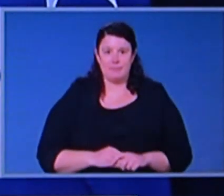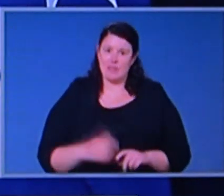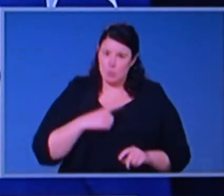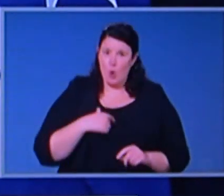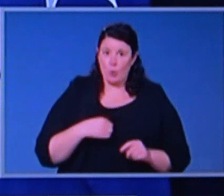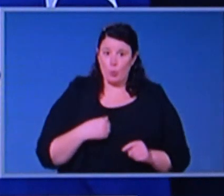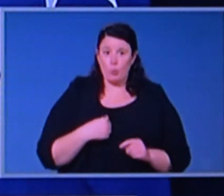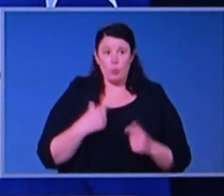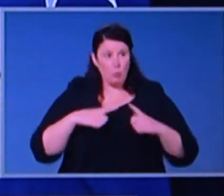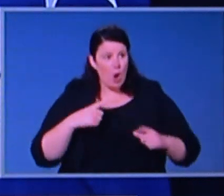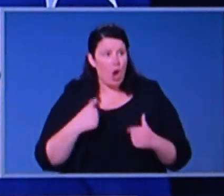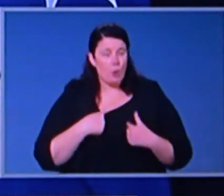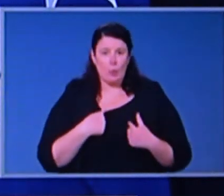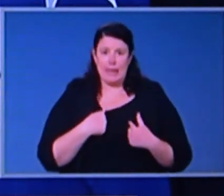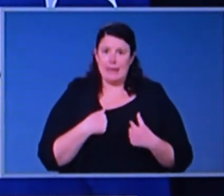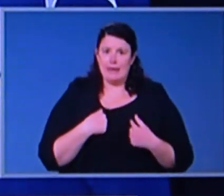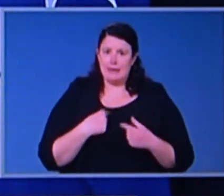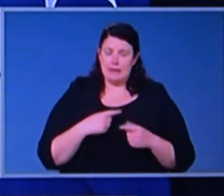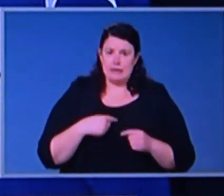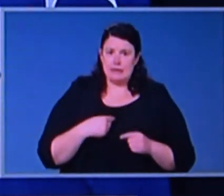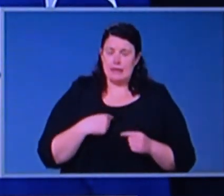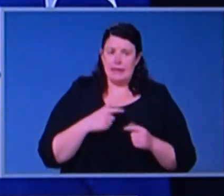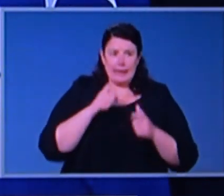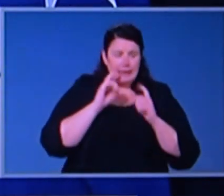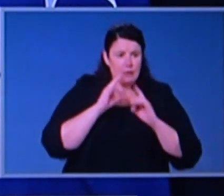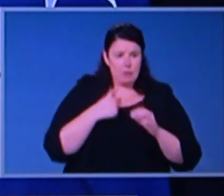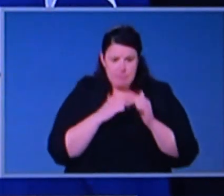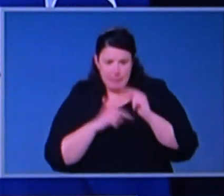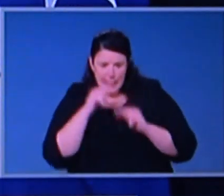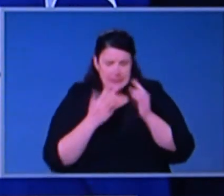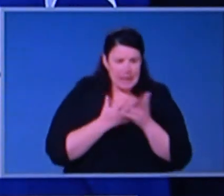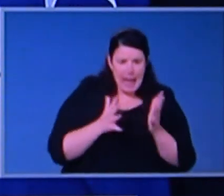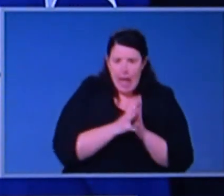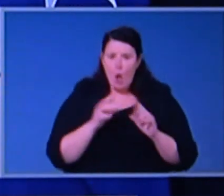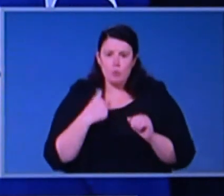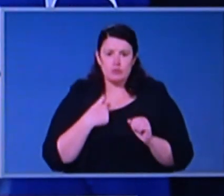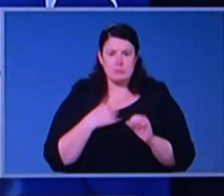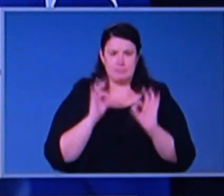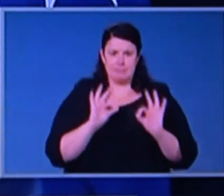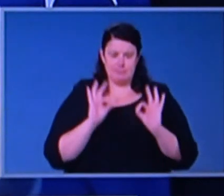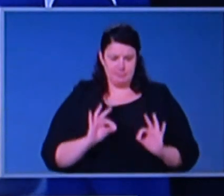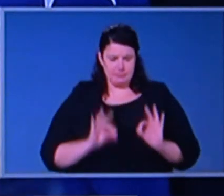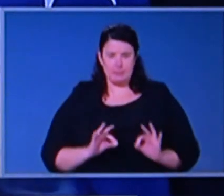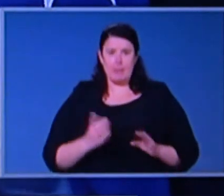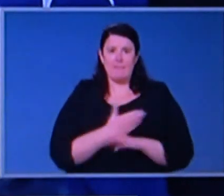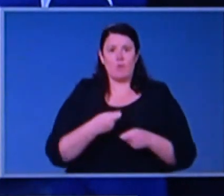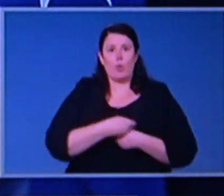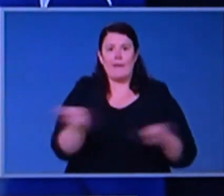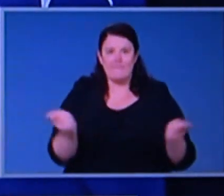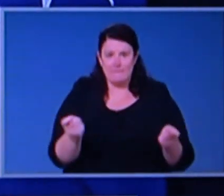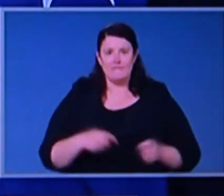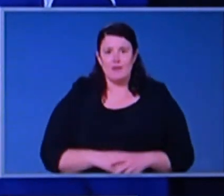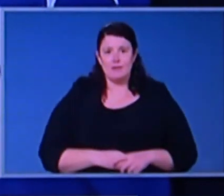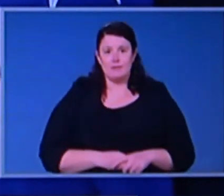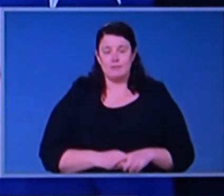so direct about it and so careful about its construction and the protections that are there. And to have this, as you say